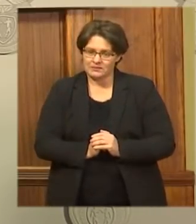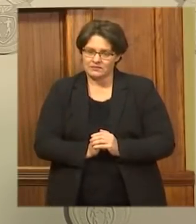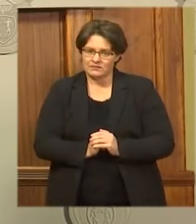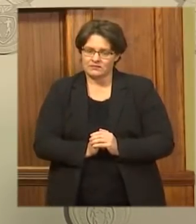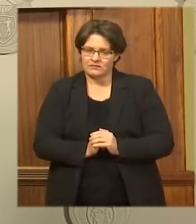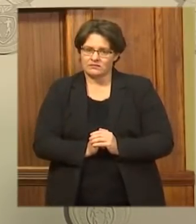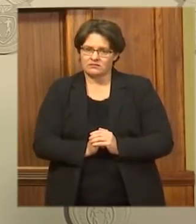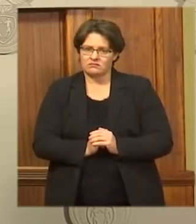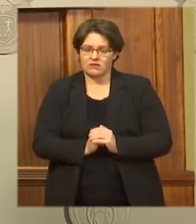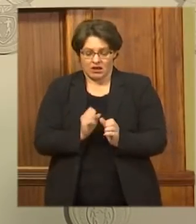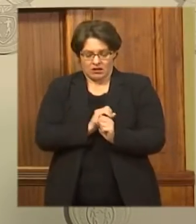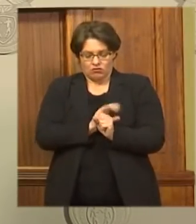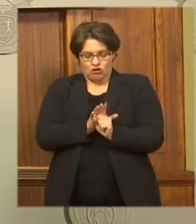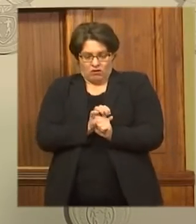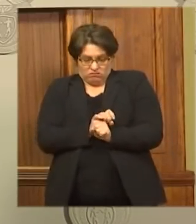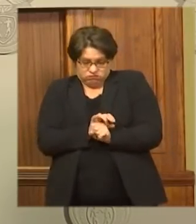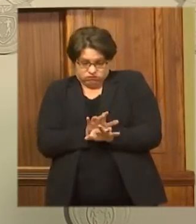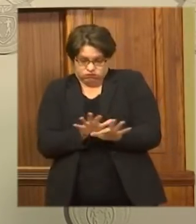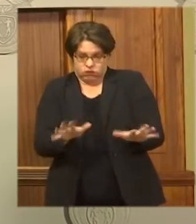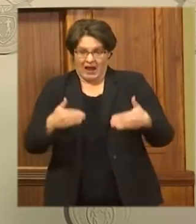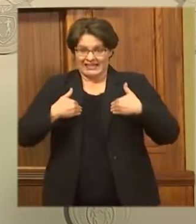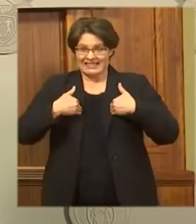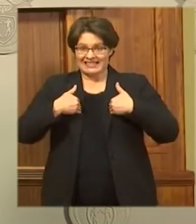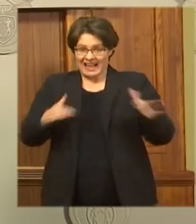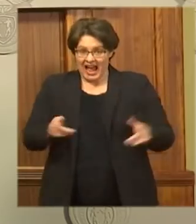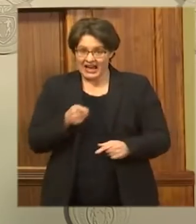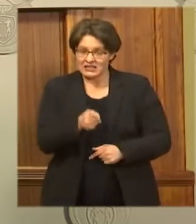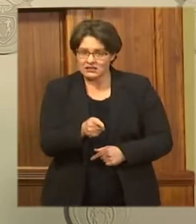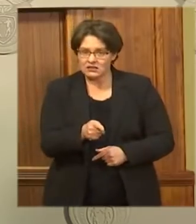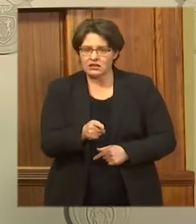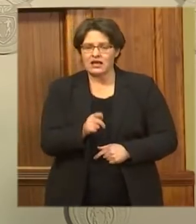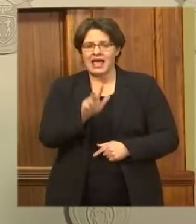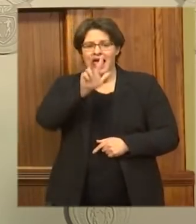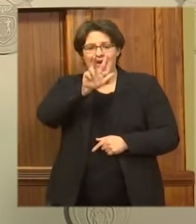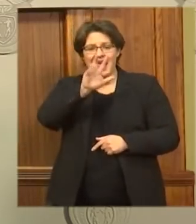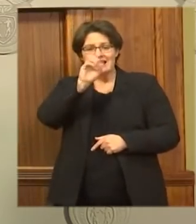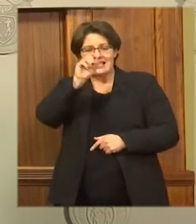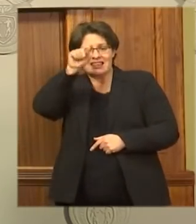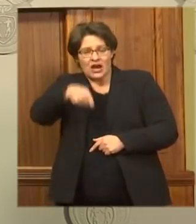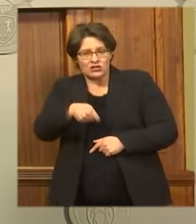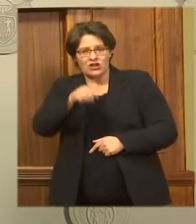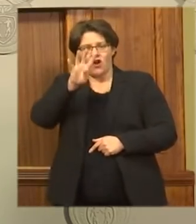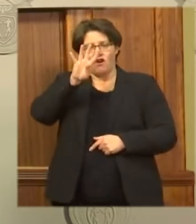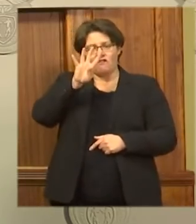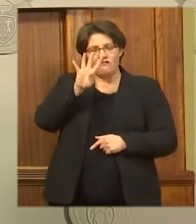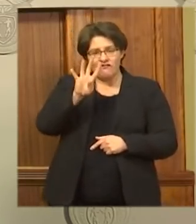Since the start of the outbreak, there's been